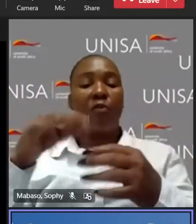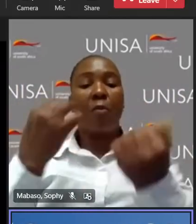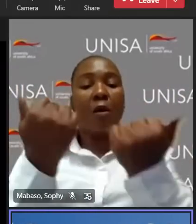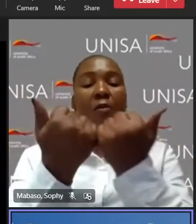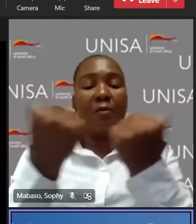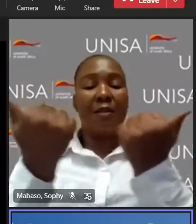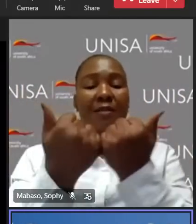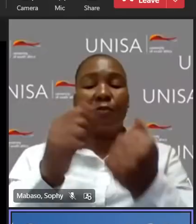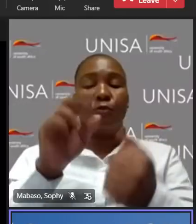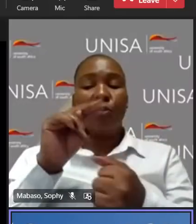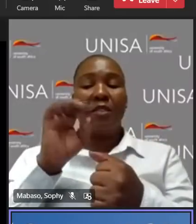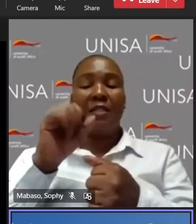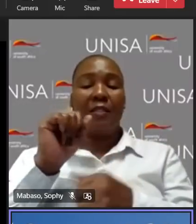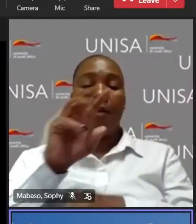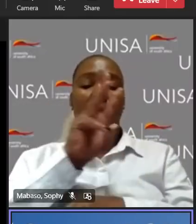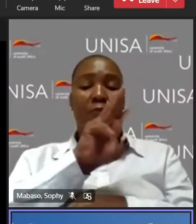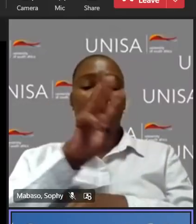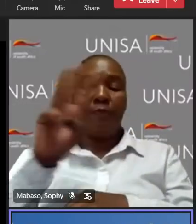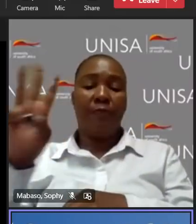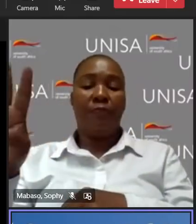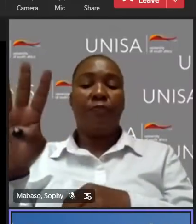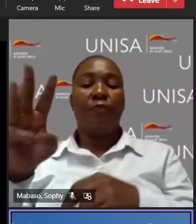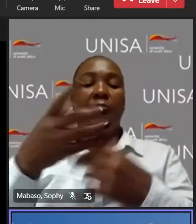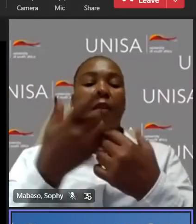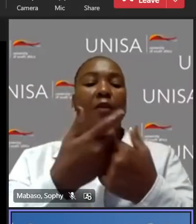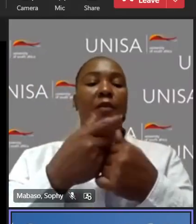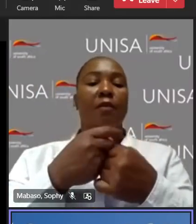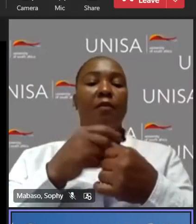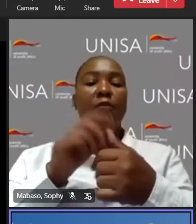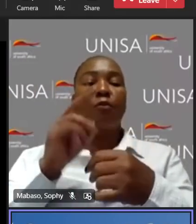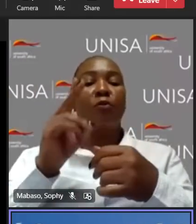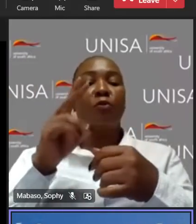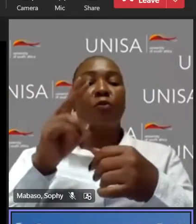UNISA bursary website. I've also